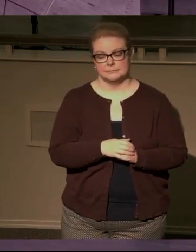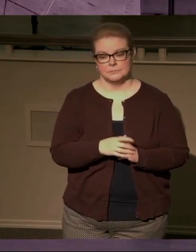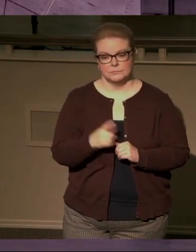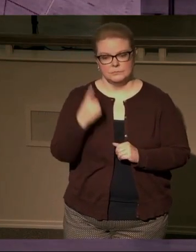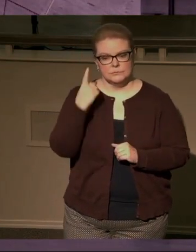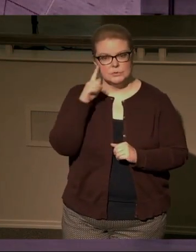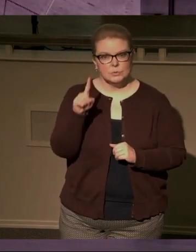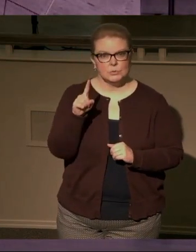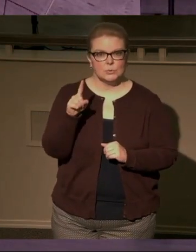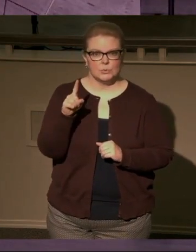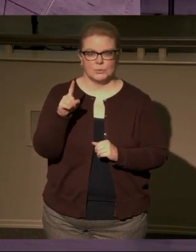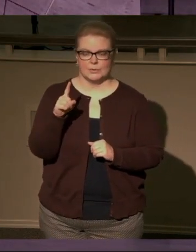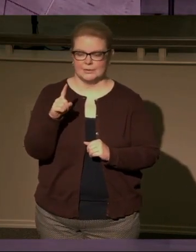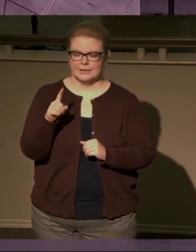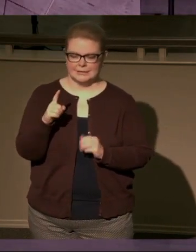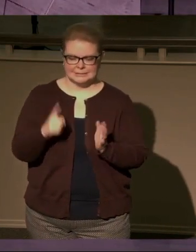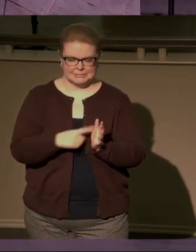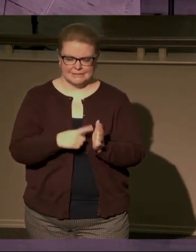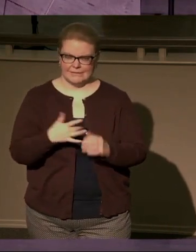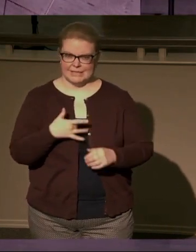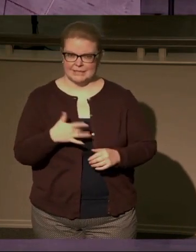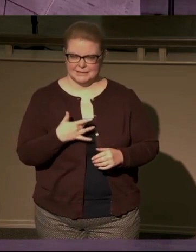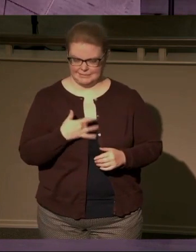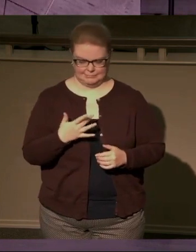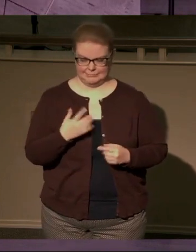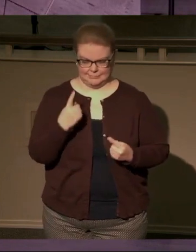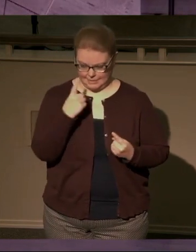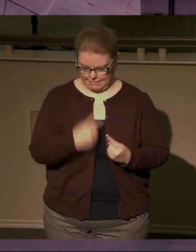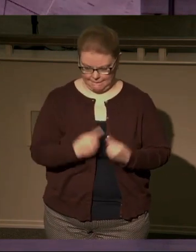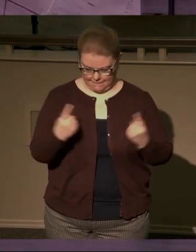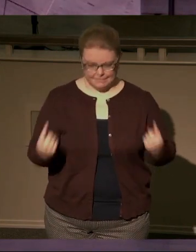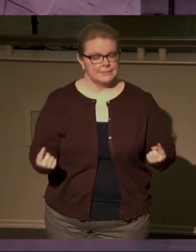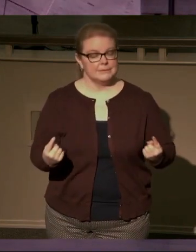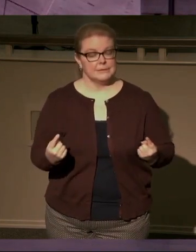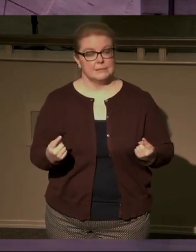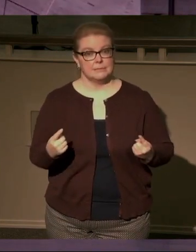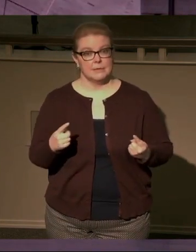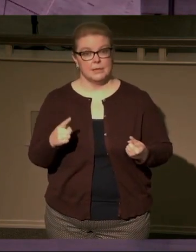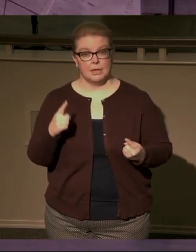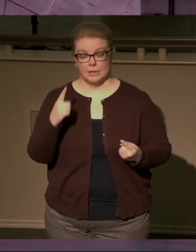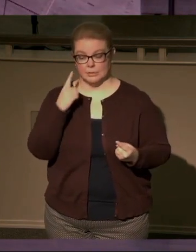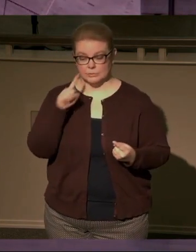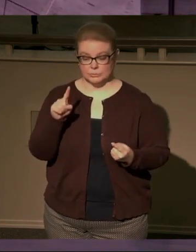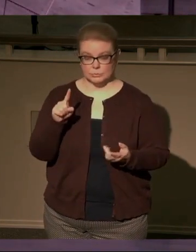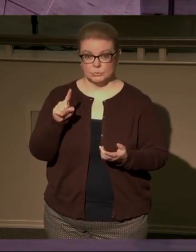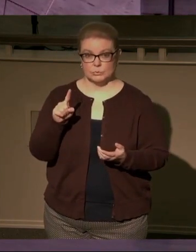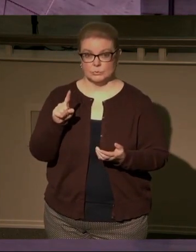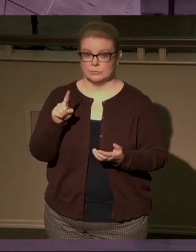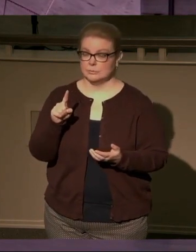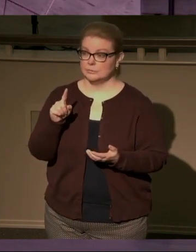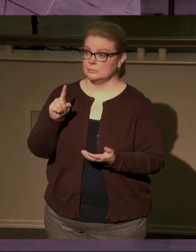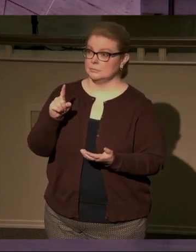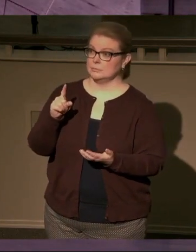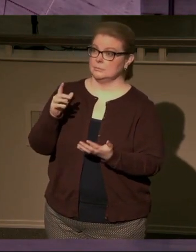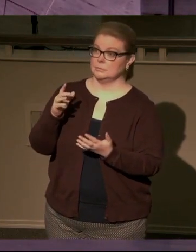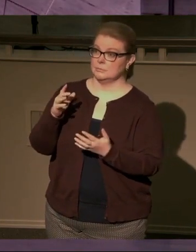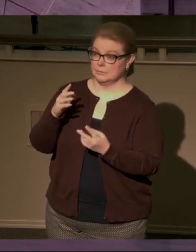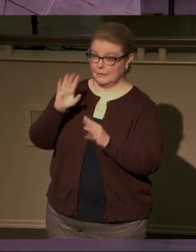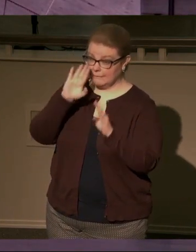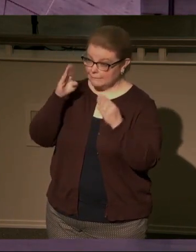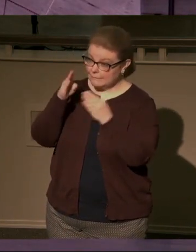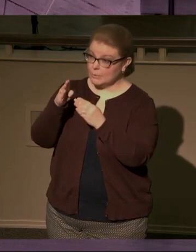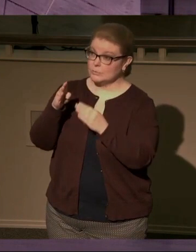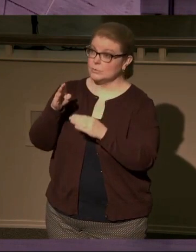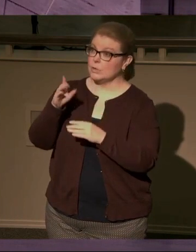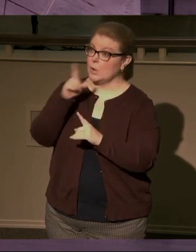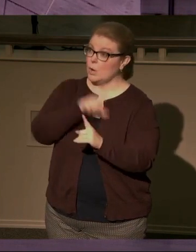In order to, it's counterintuitive to us. In order to leverage the Lord, who are you, focus,